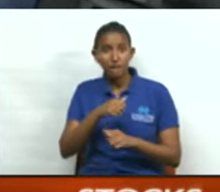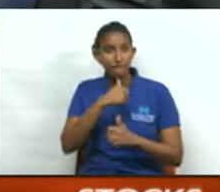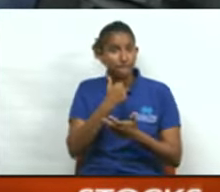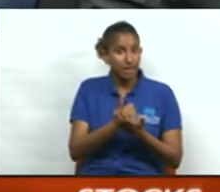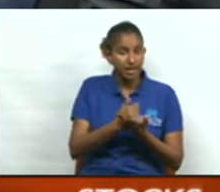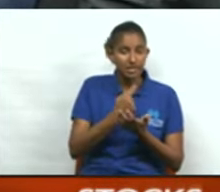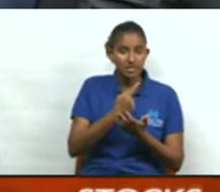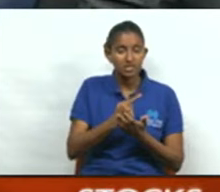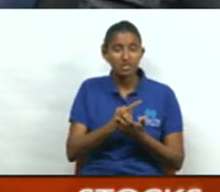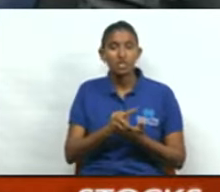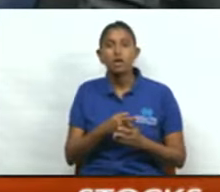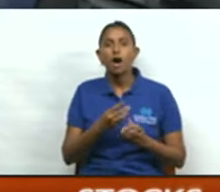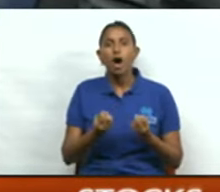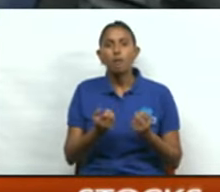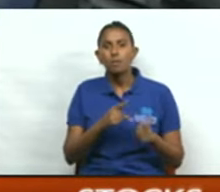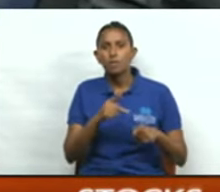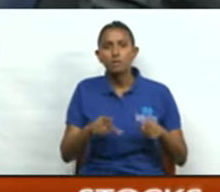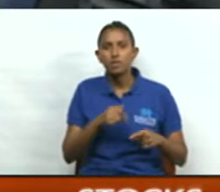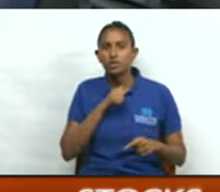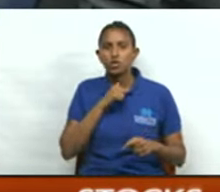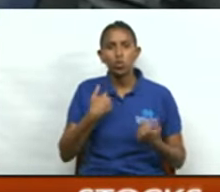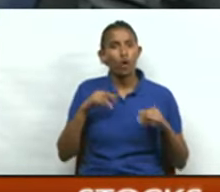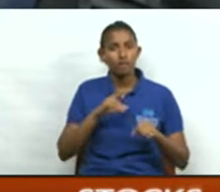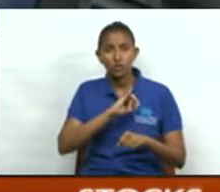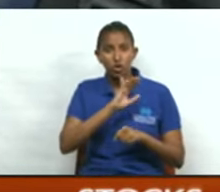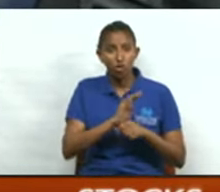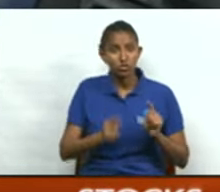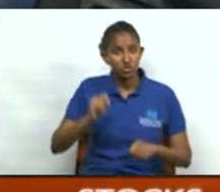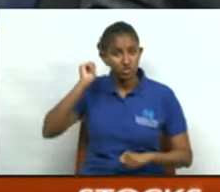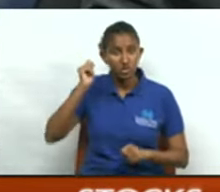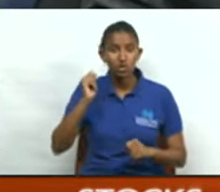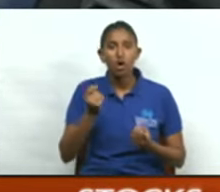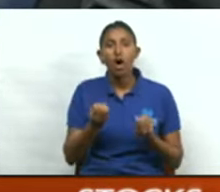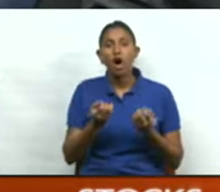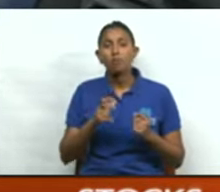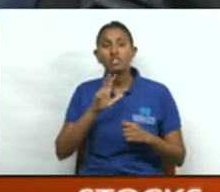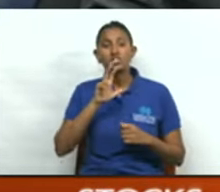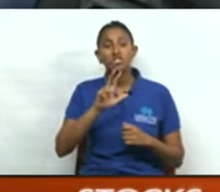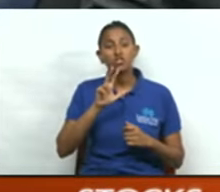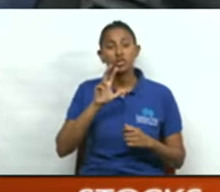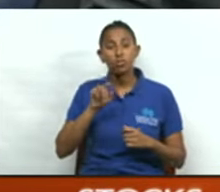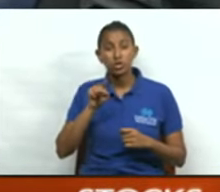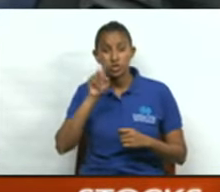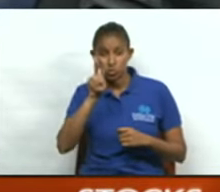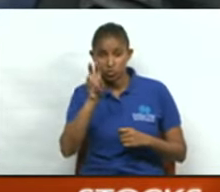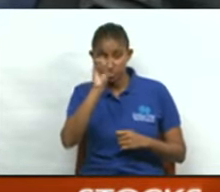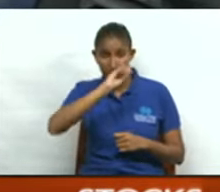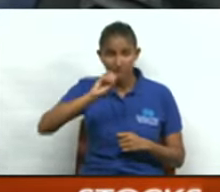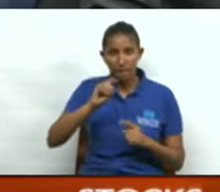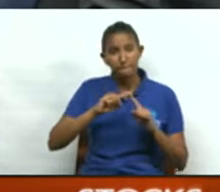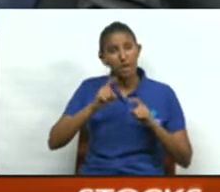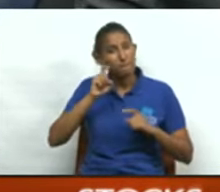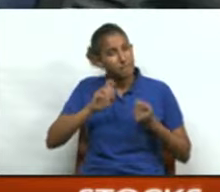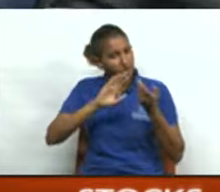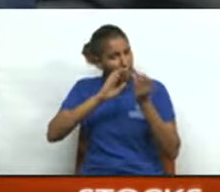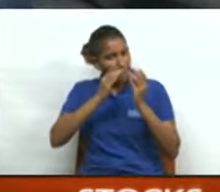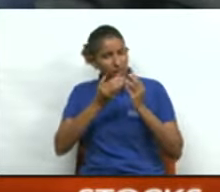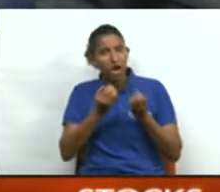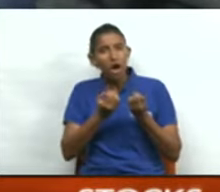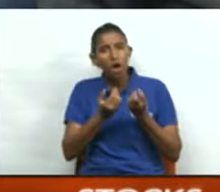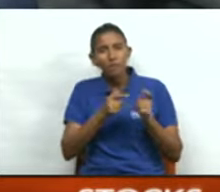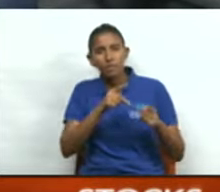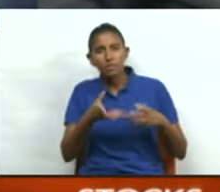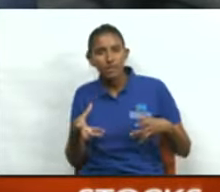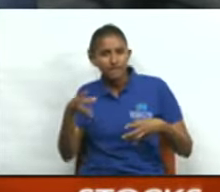measured 3.2% in the third quarter of 2023, it must be looked at in the context of the labor force participation